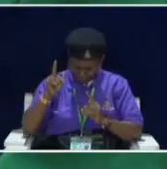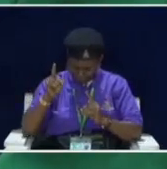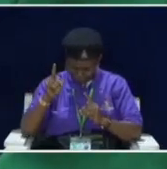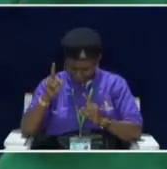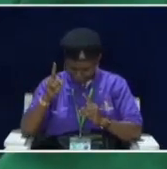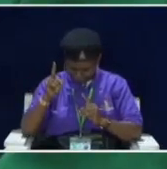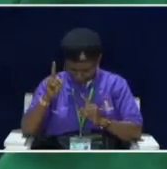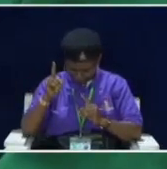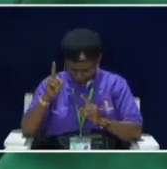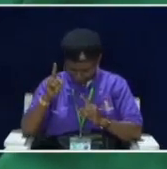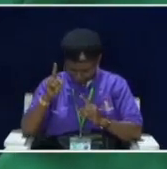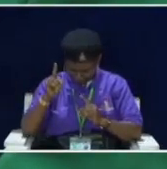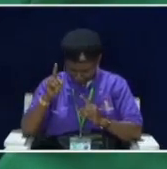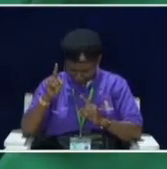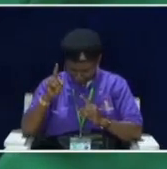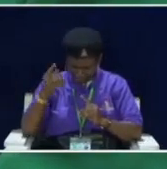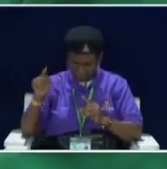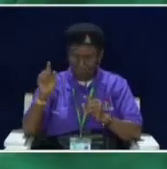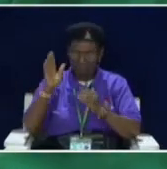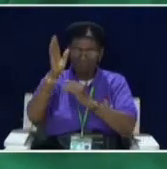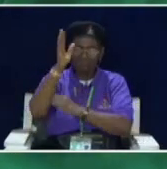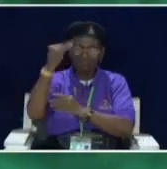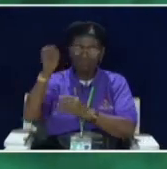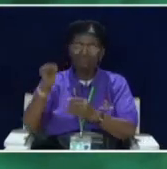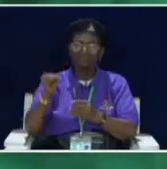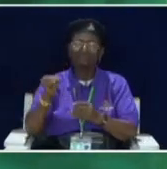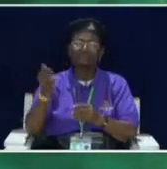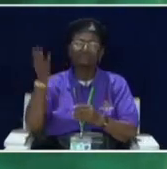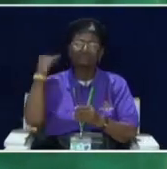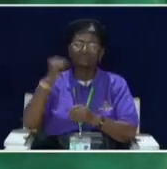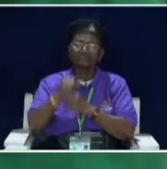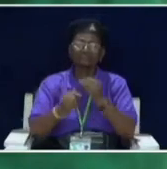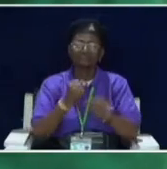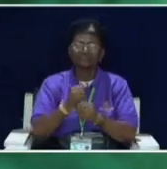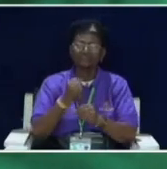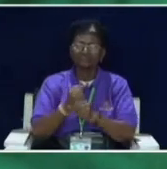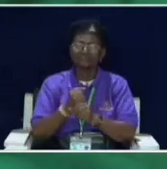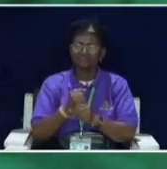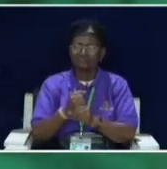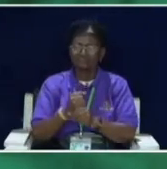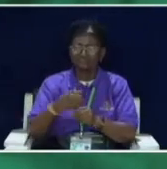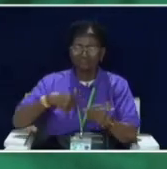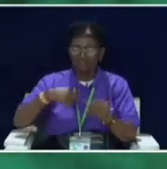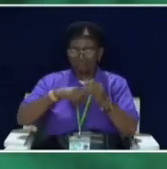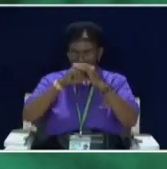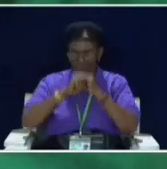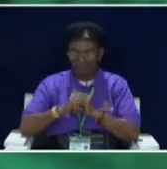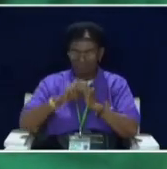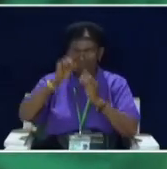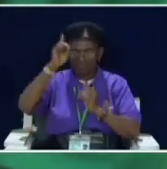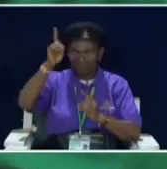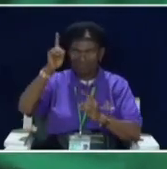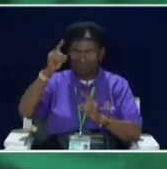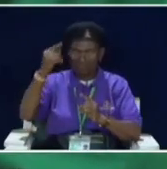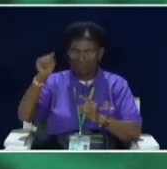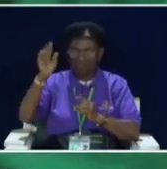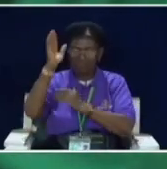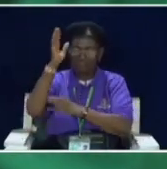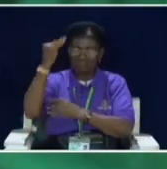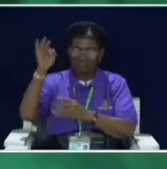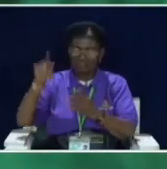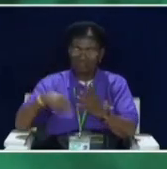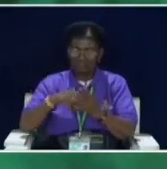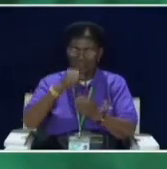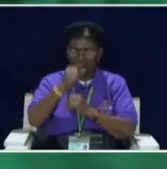you. The God of last year, we worship you. The God of this year,